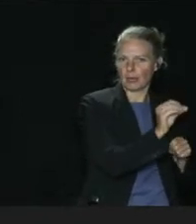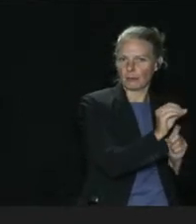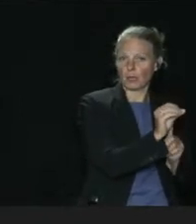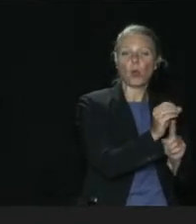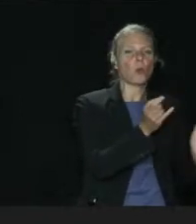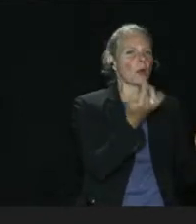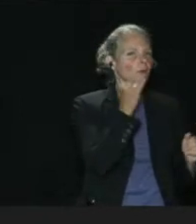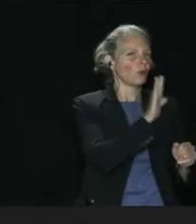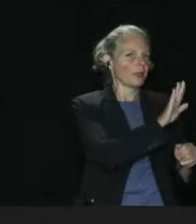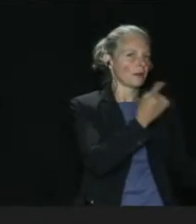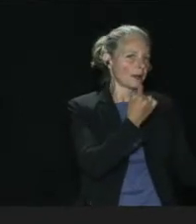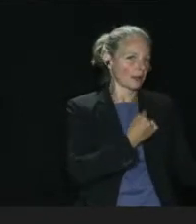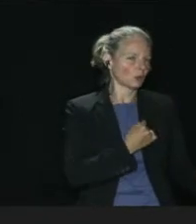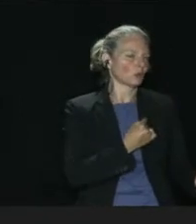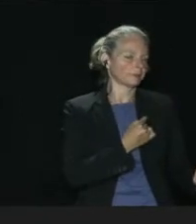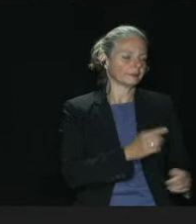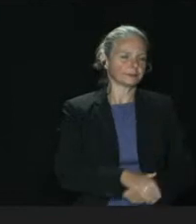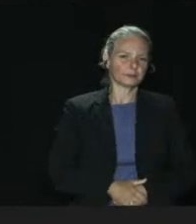determination.